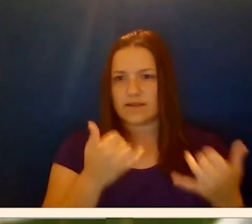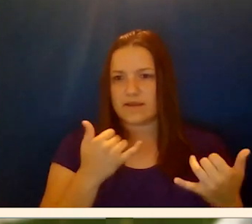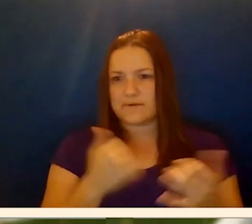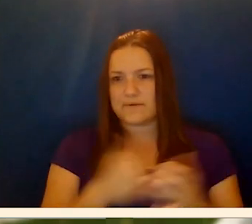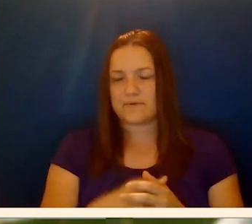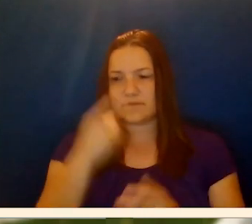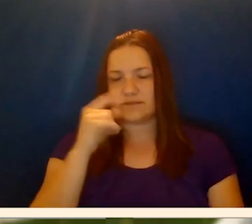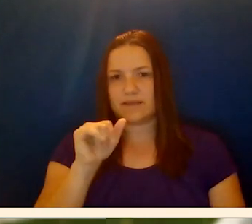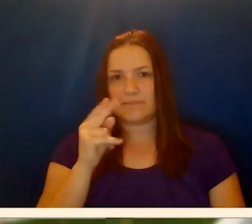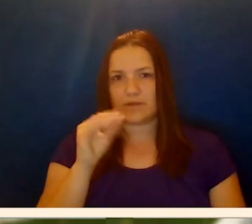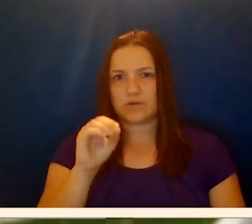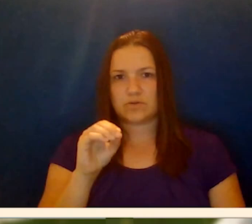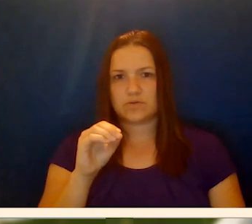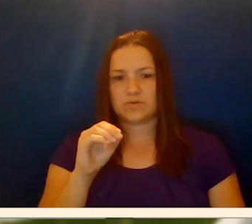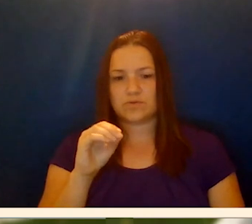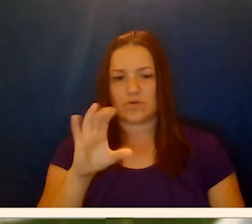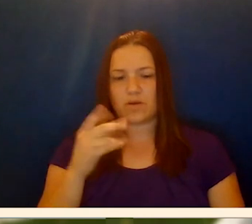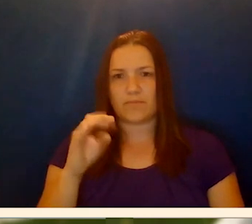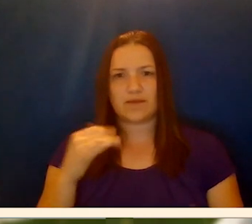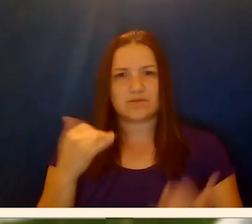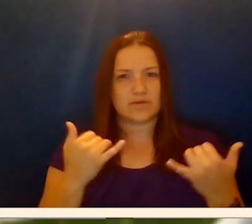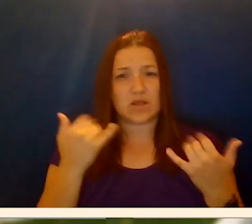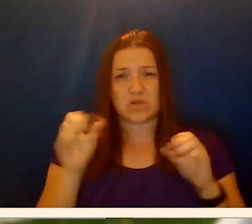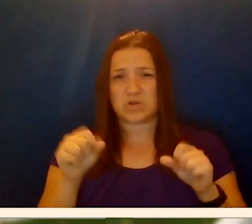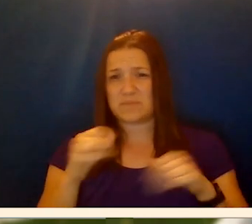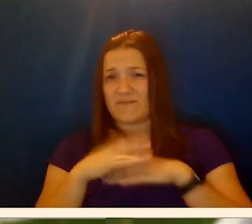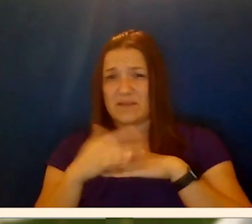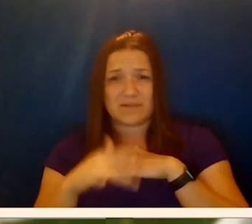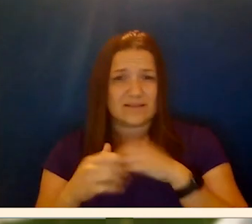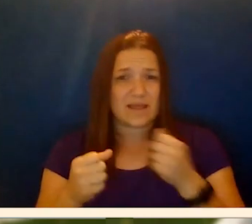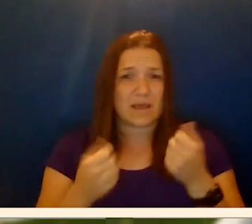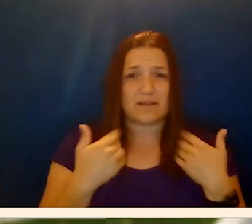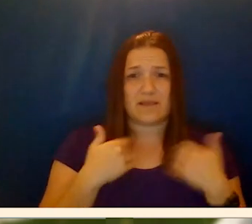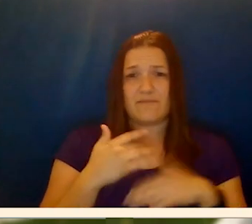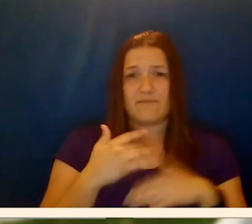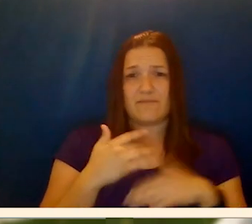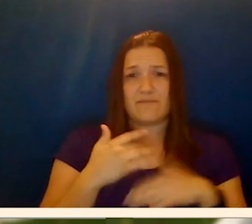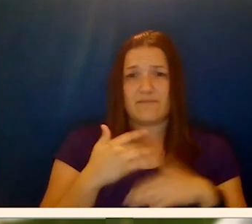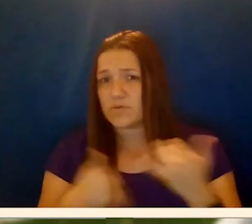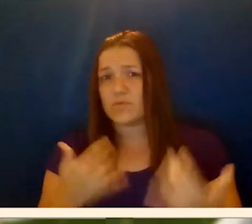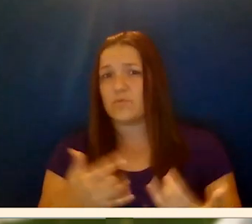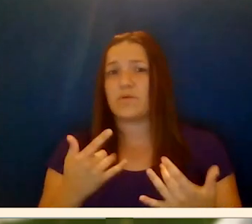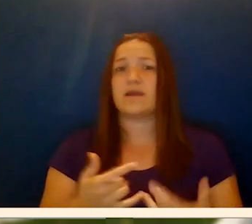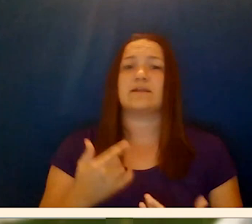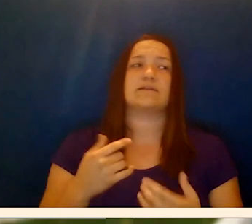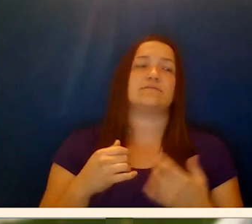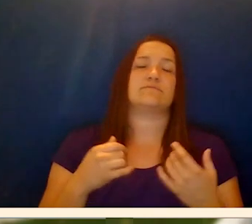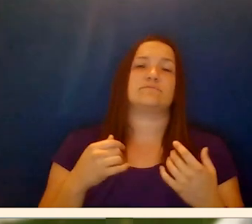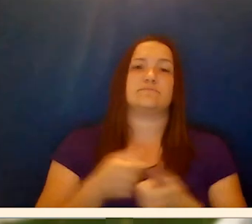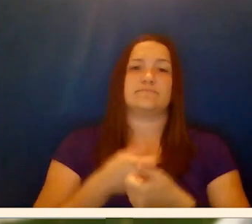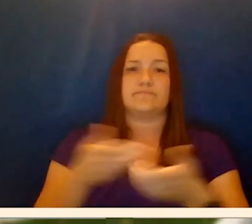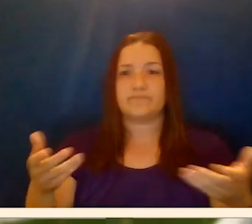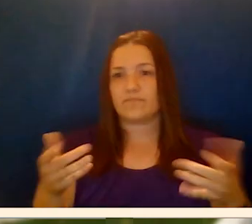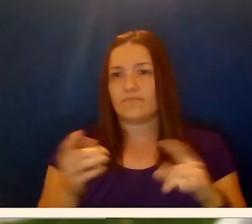be availability of vaccine and waiting for it to be distributed, but we will be an